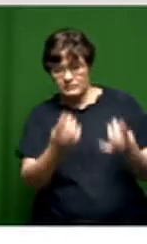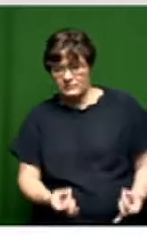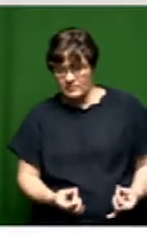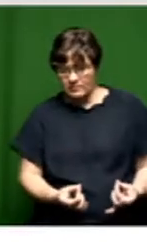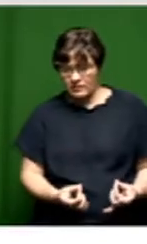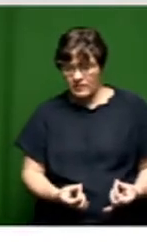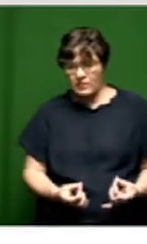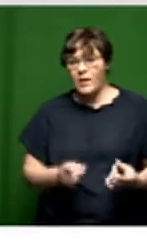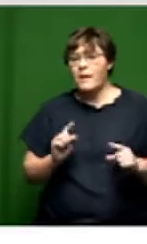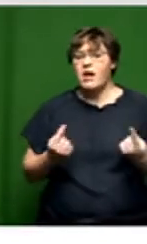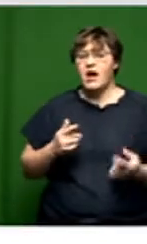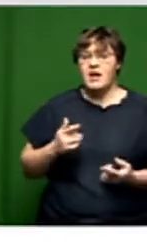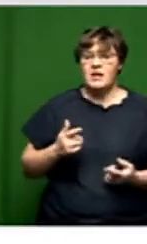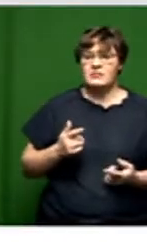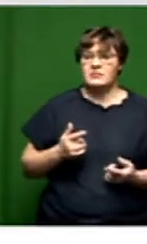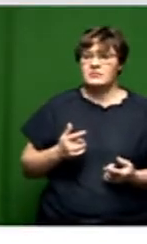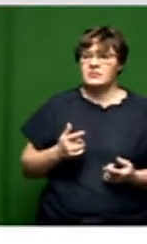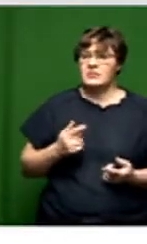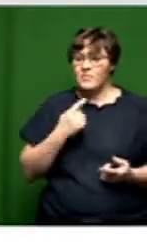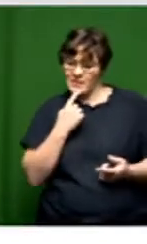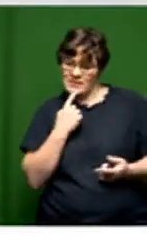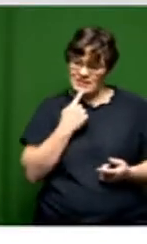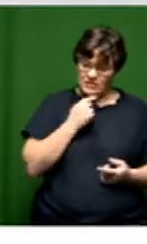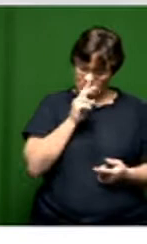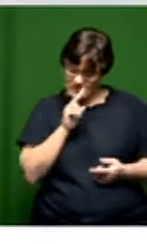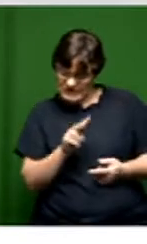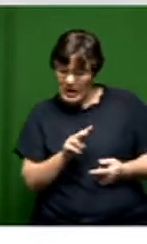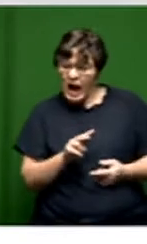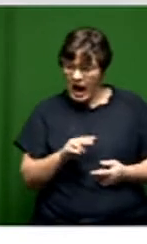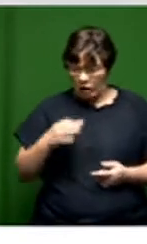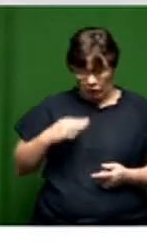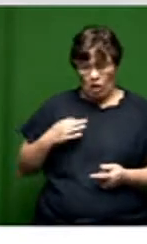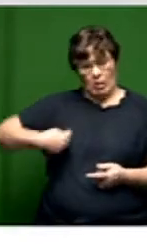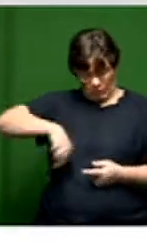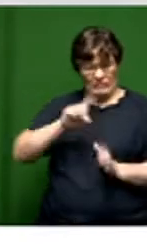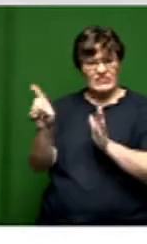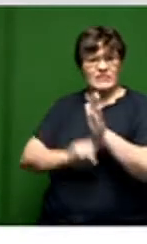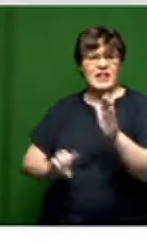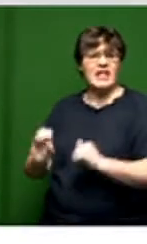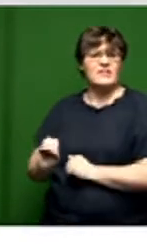and can't help but feel that we are somehow failing young girls in the main.